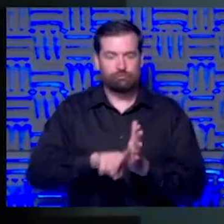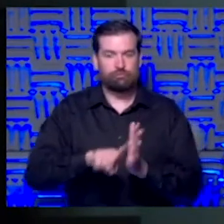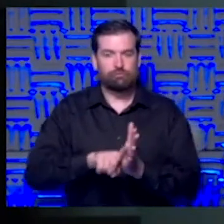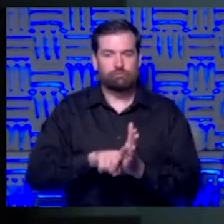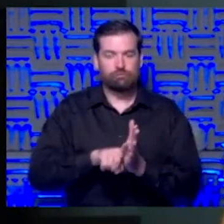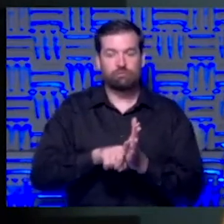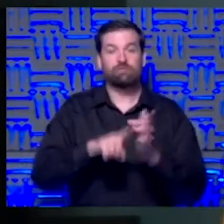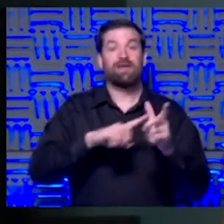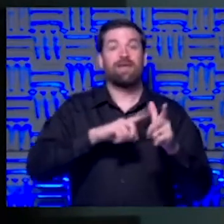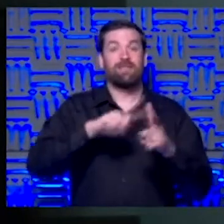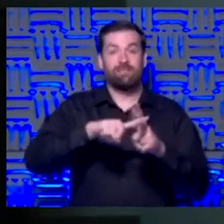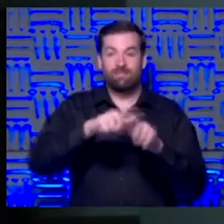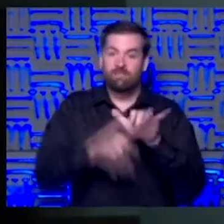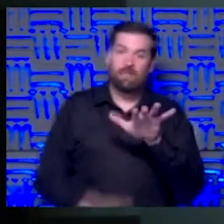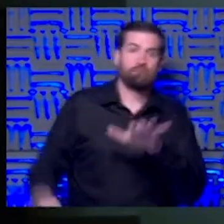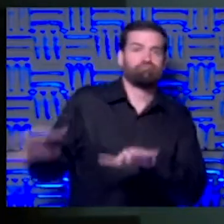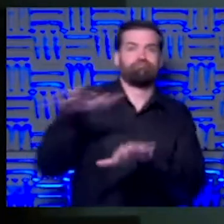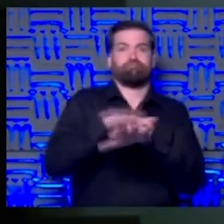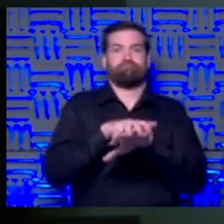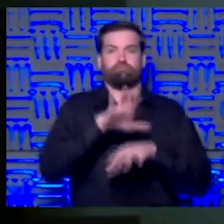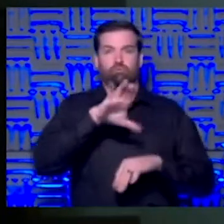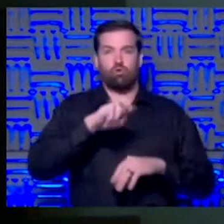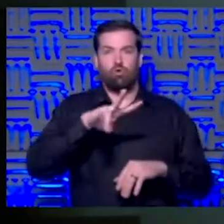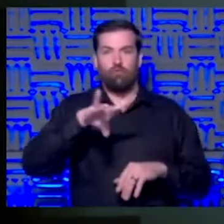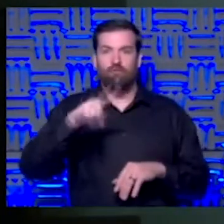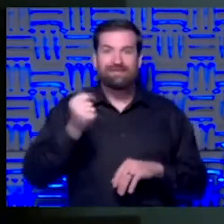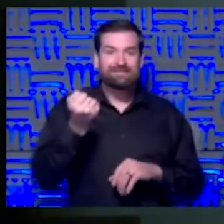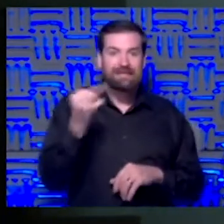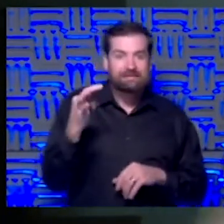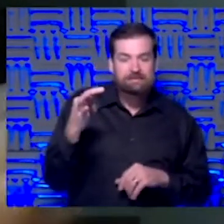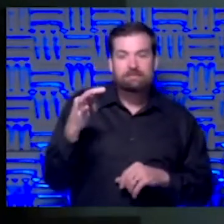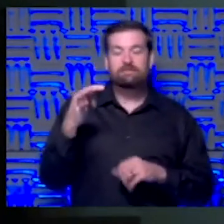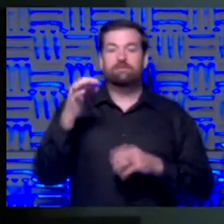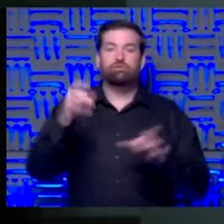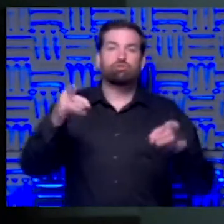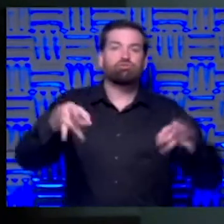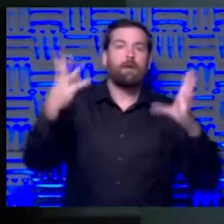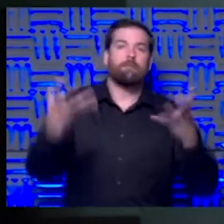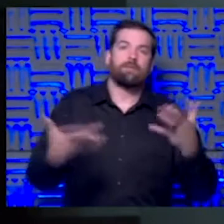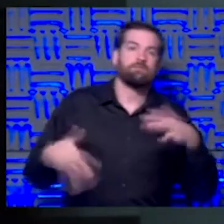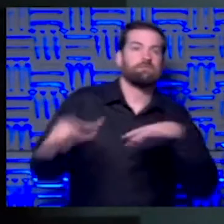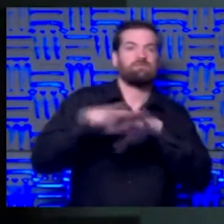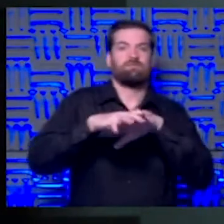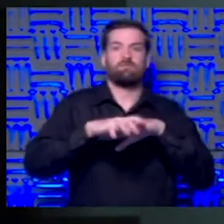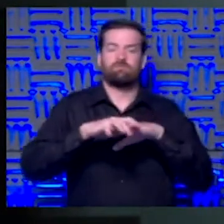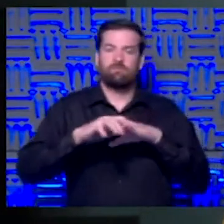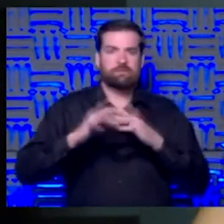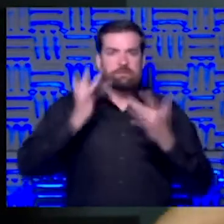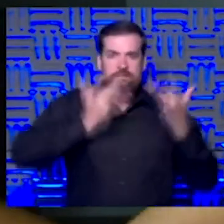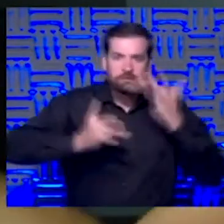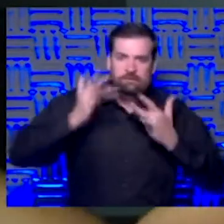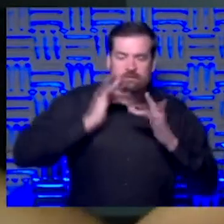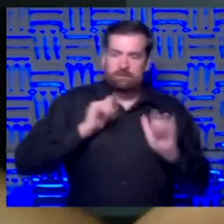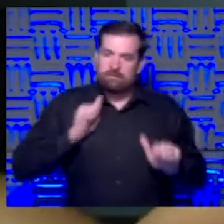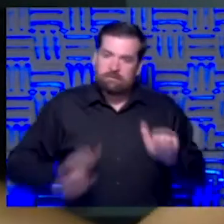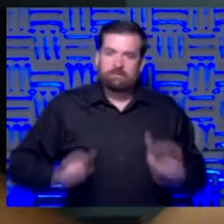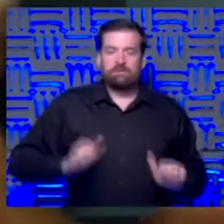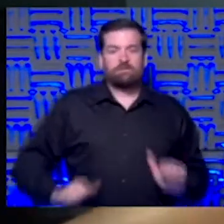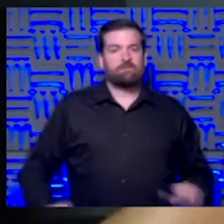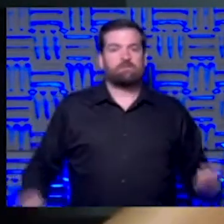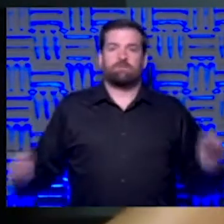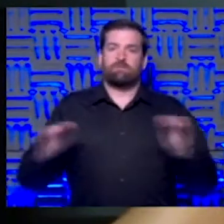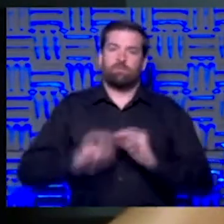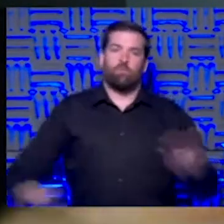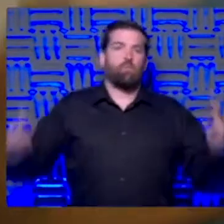then you put COVID-19 on top of that. You put the trauma on top of that. You put the insecurities on top of that. That just further exasperates